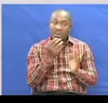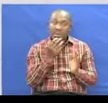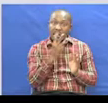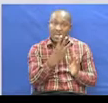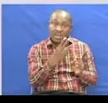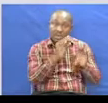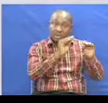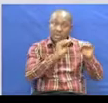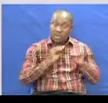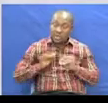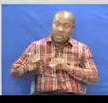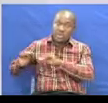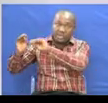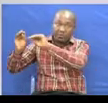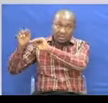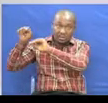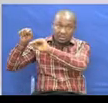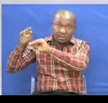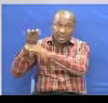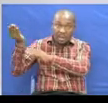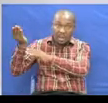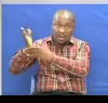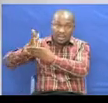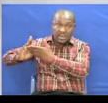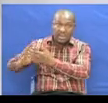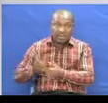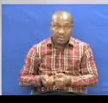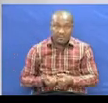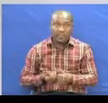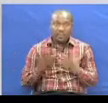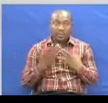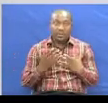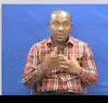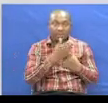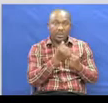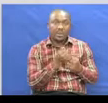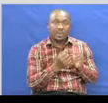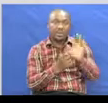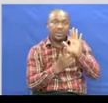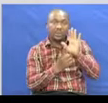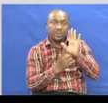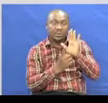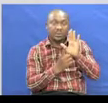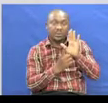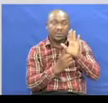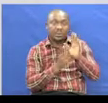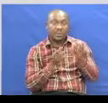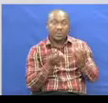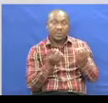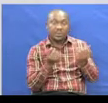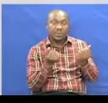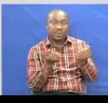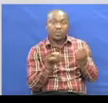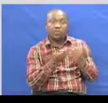another side. So draw an arrow here to indicate that is moving, that 3 is